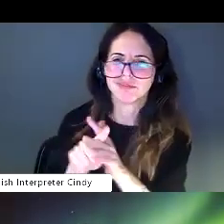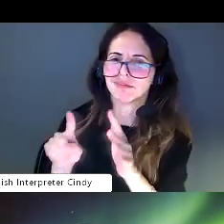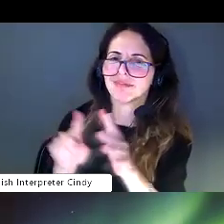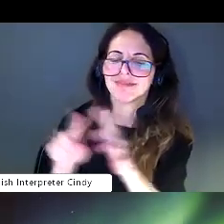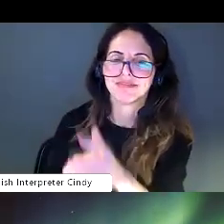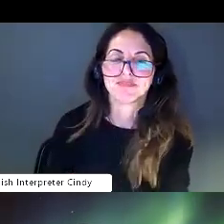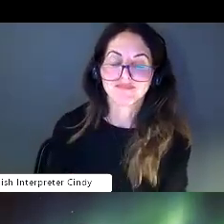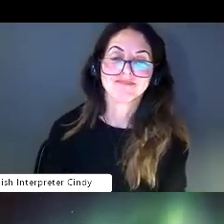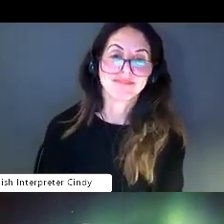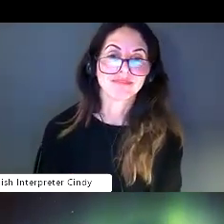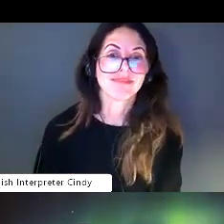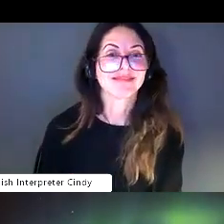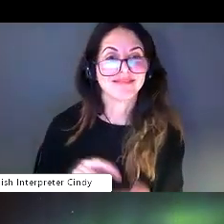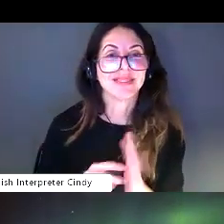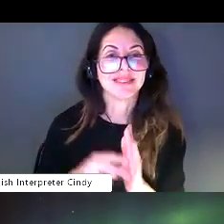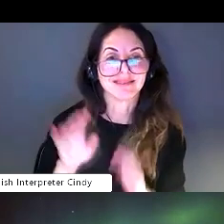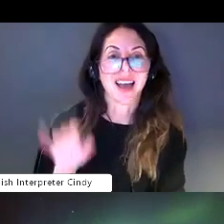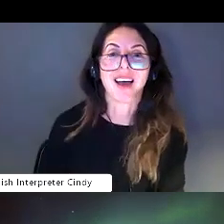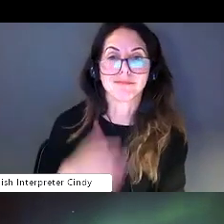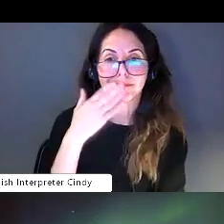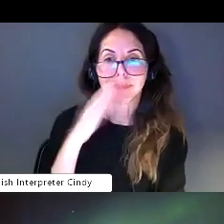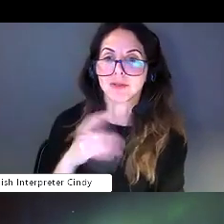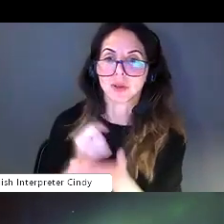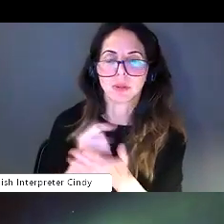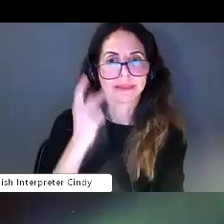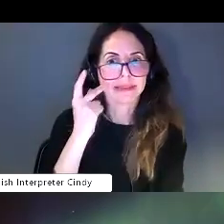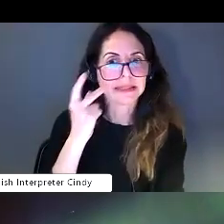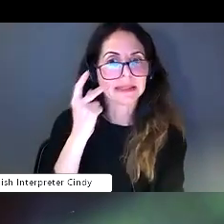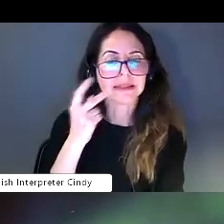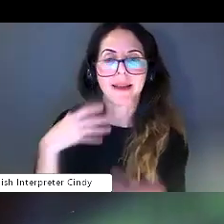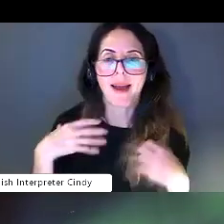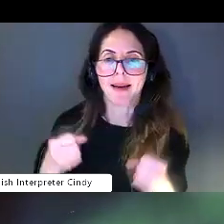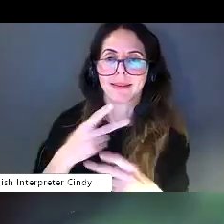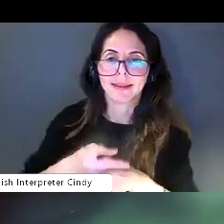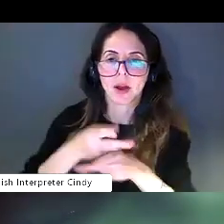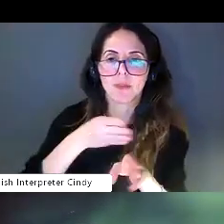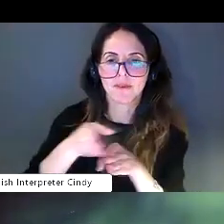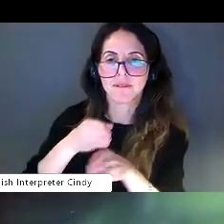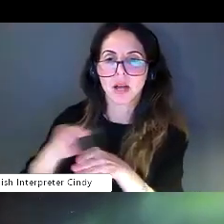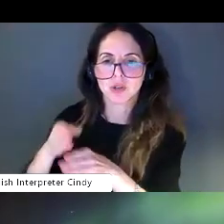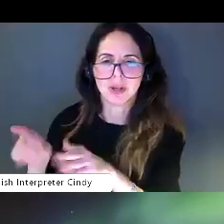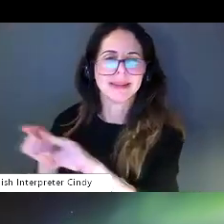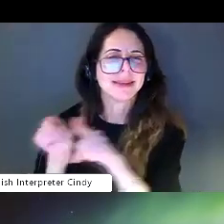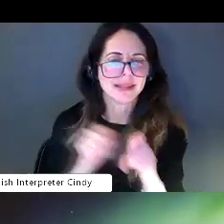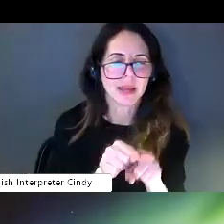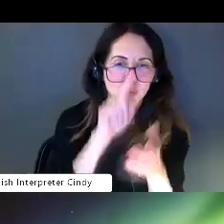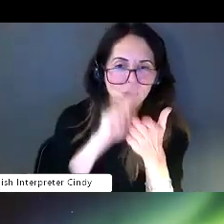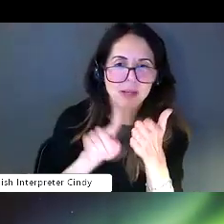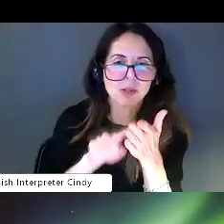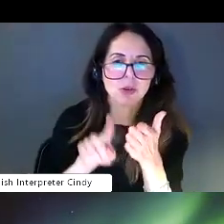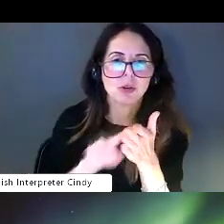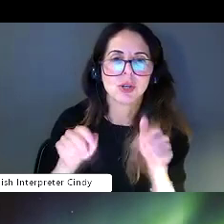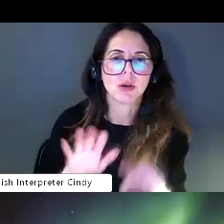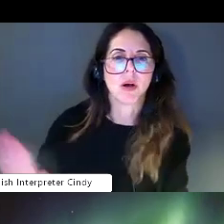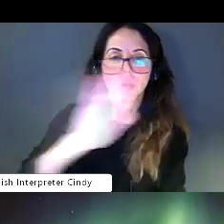is an issue that's commonly being observed in healthcare professions, and that's also consistent with research, other research in Canada